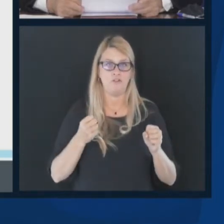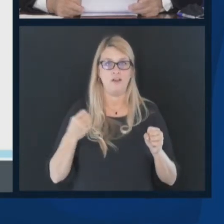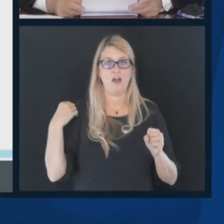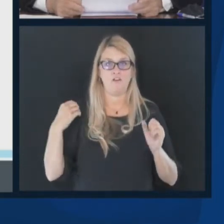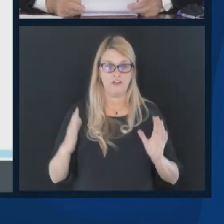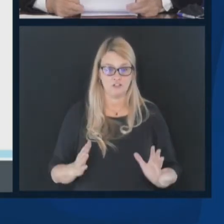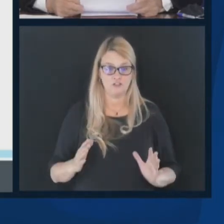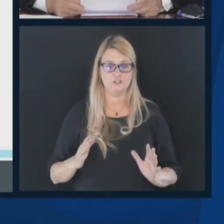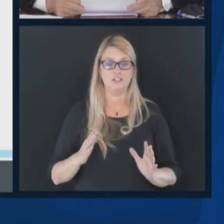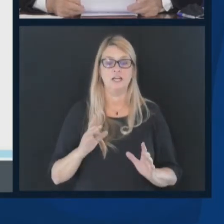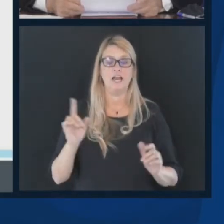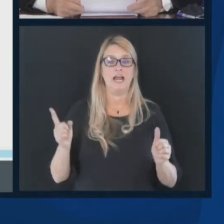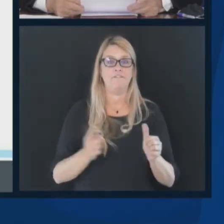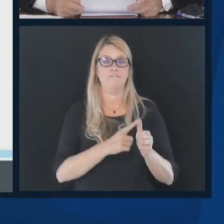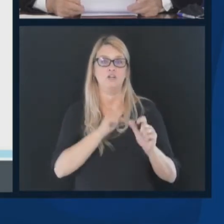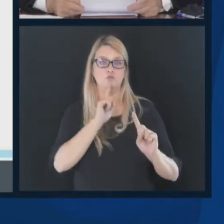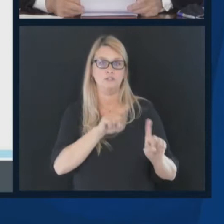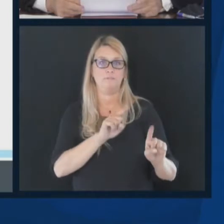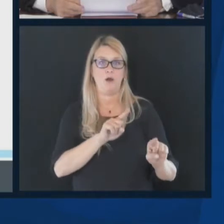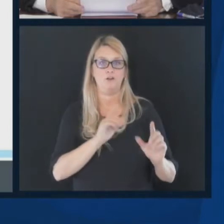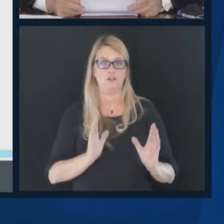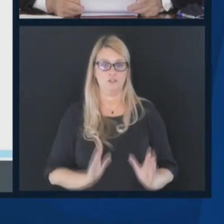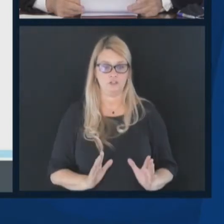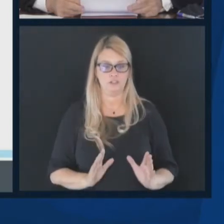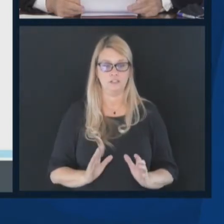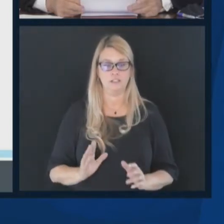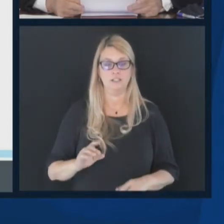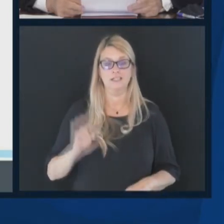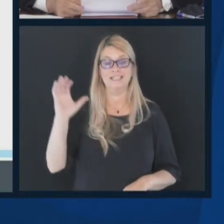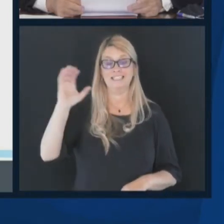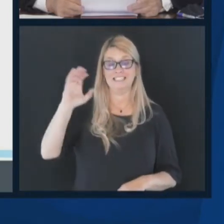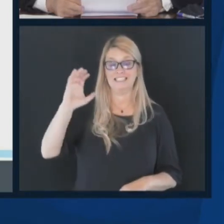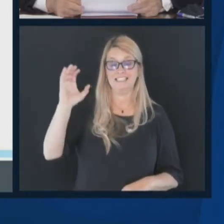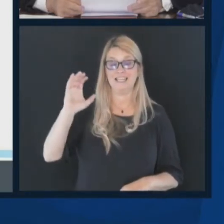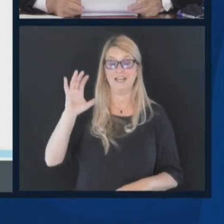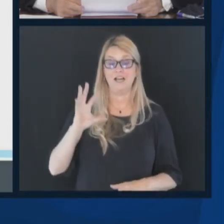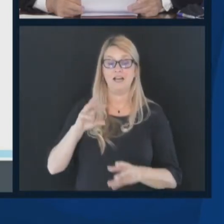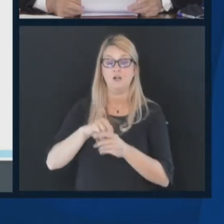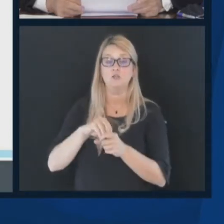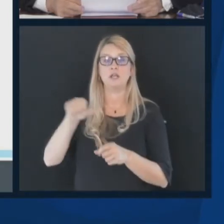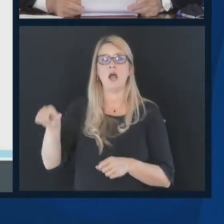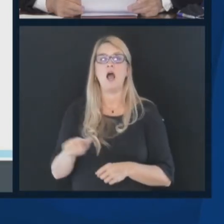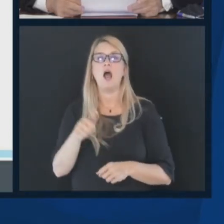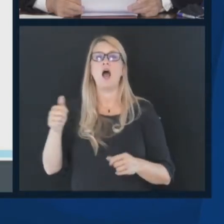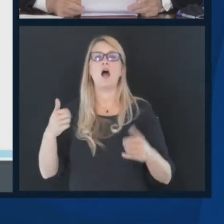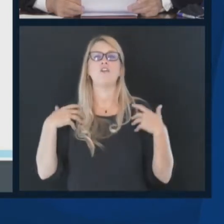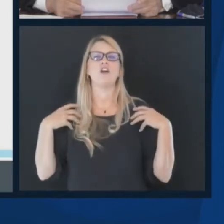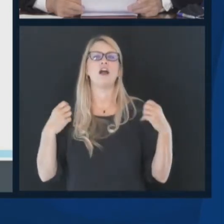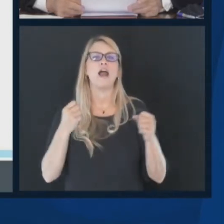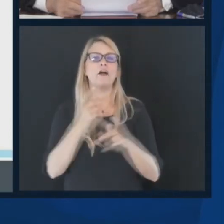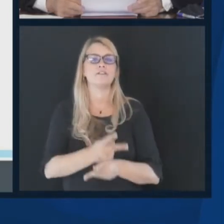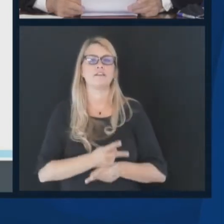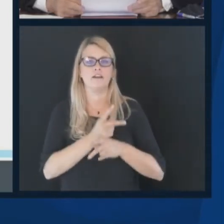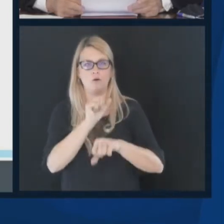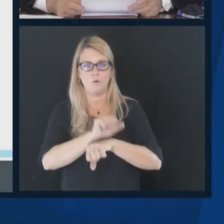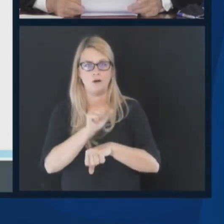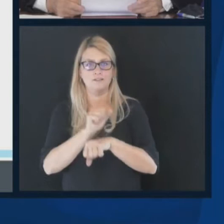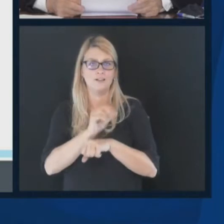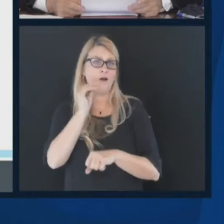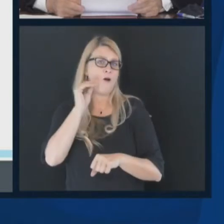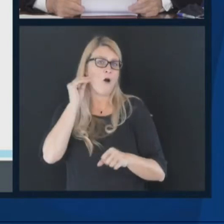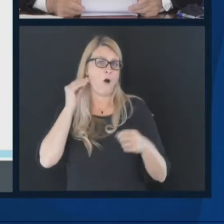first responders. Phase 1C includes other healthcare workers like home health